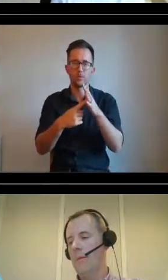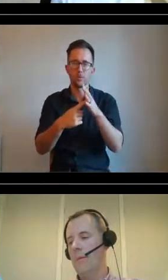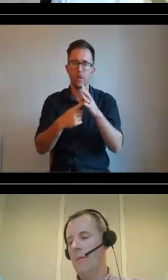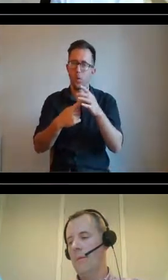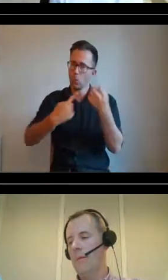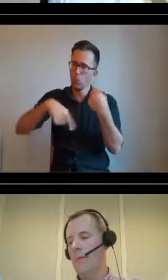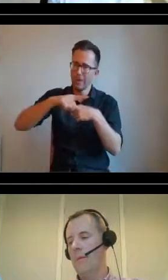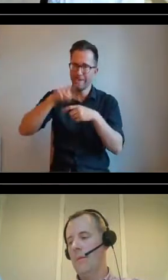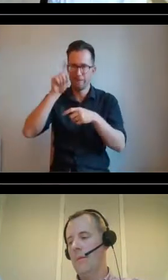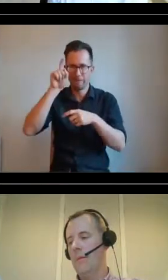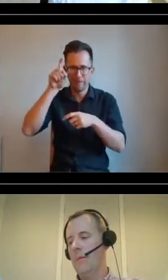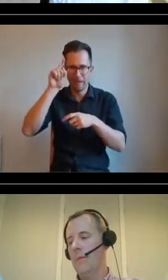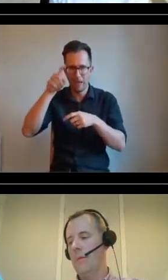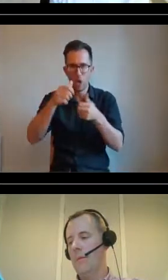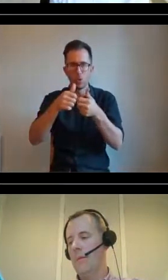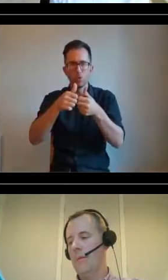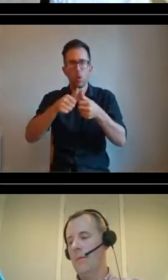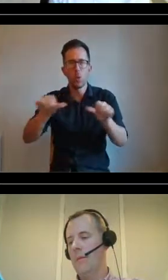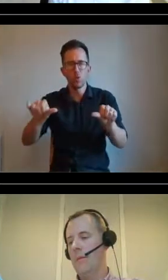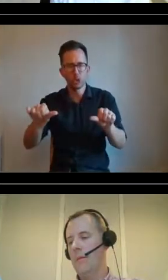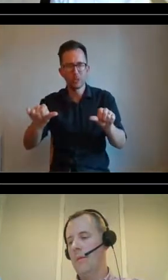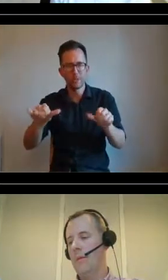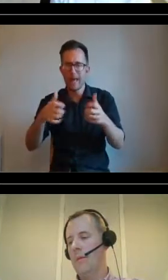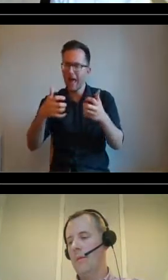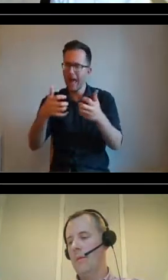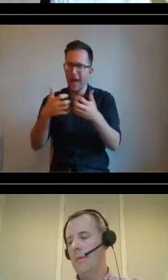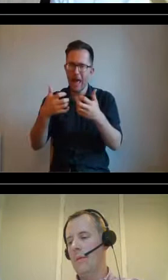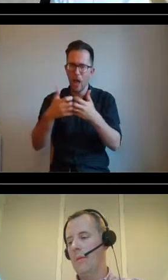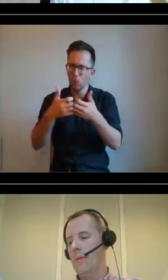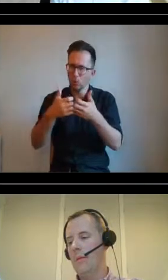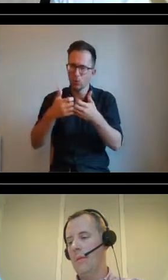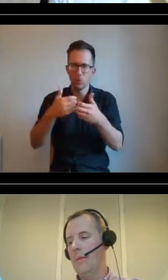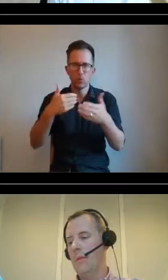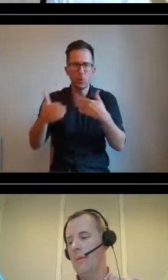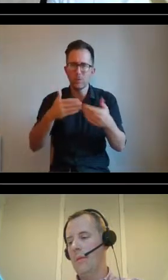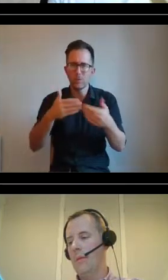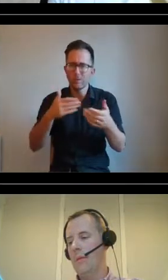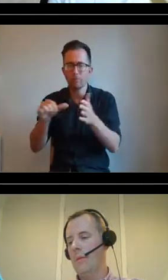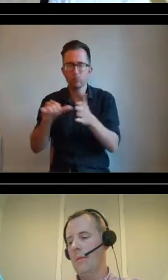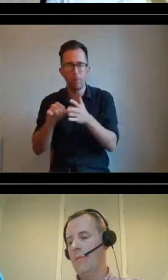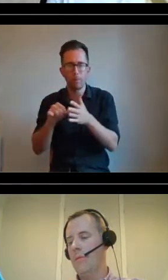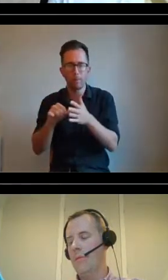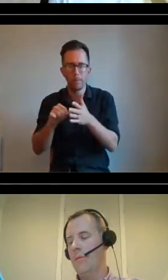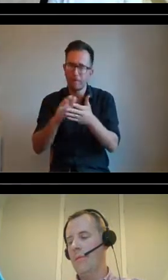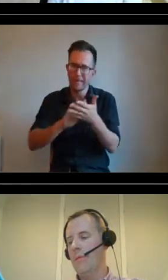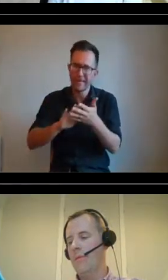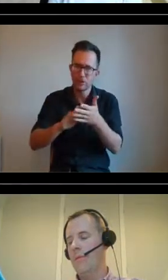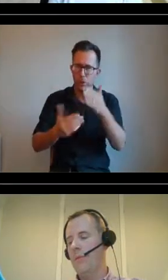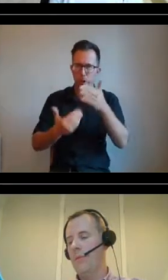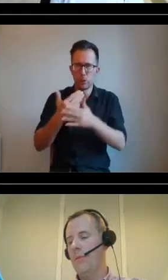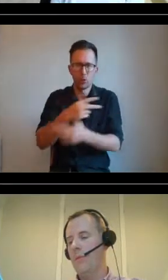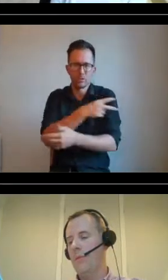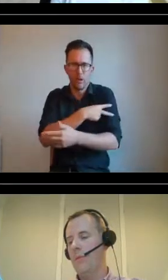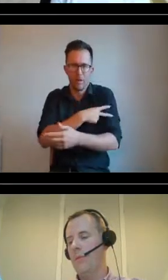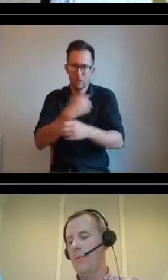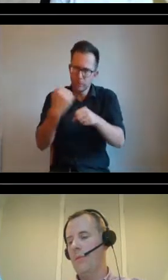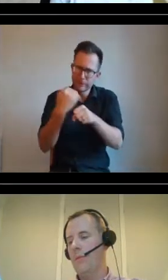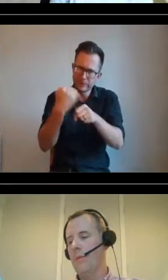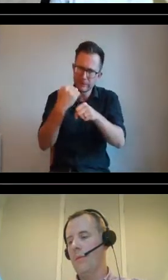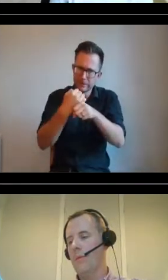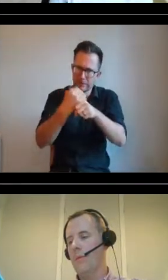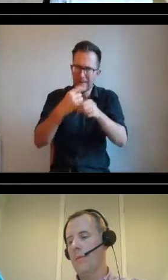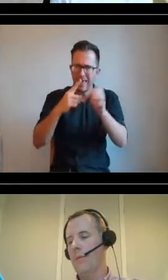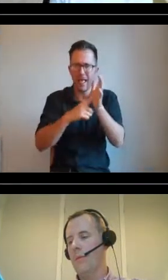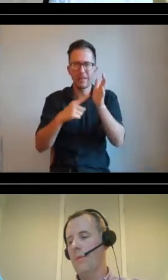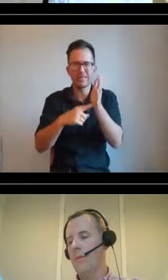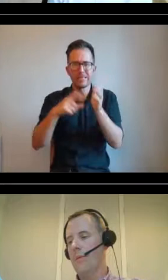and find to make sure that the workforce who are either local or come from the wider region have somewhere to